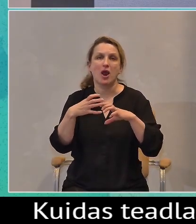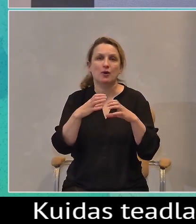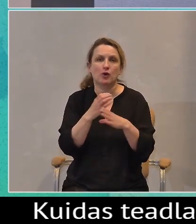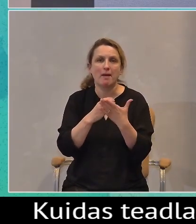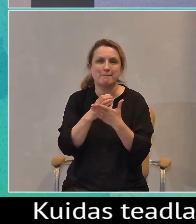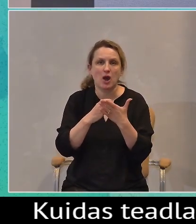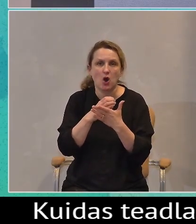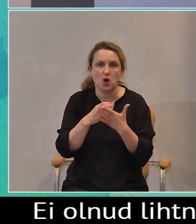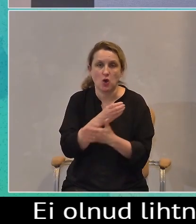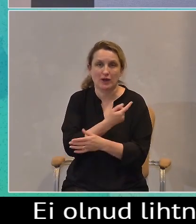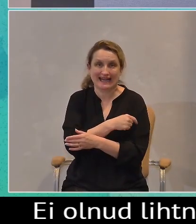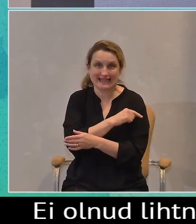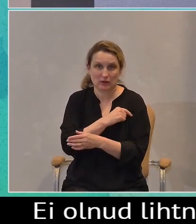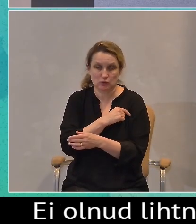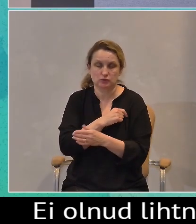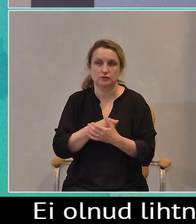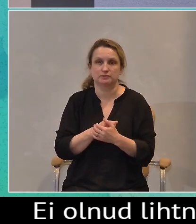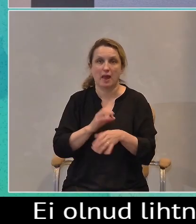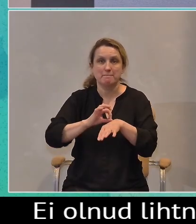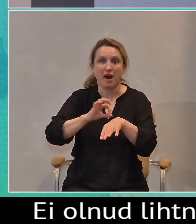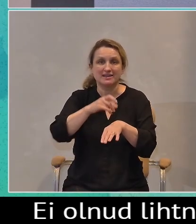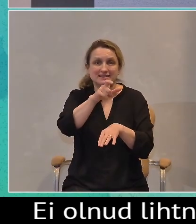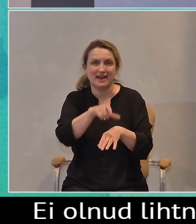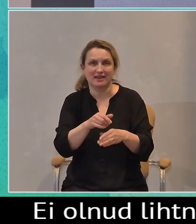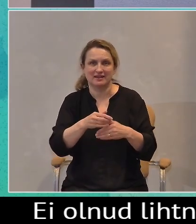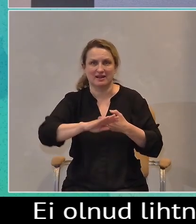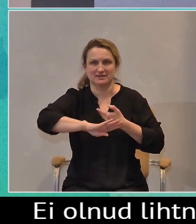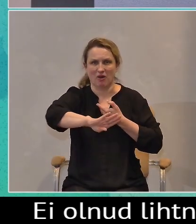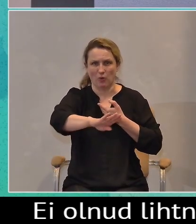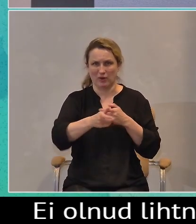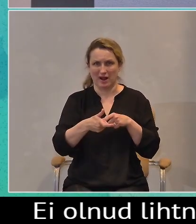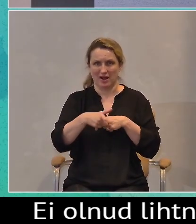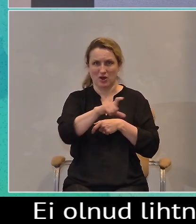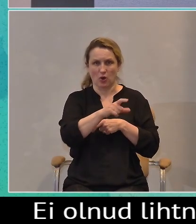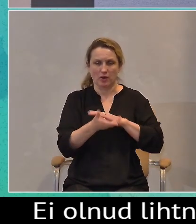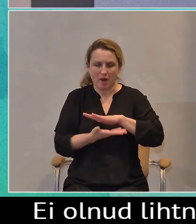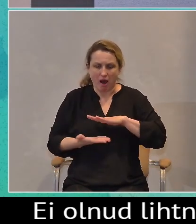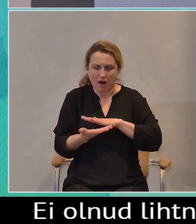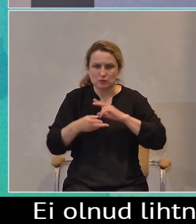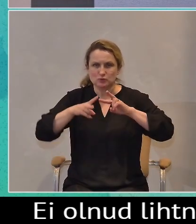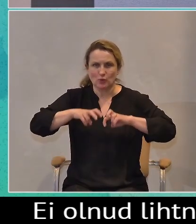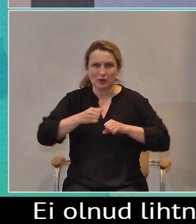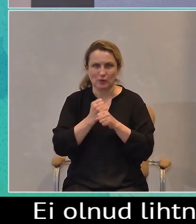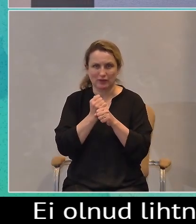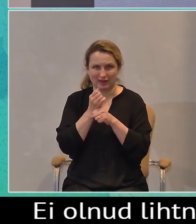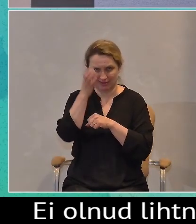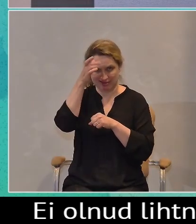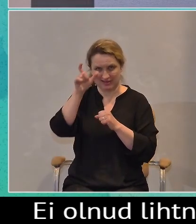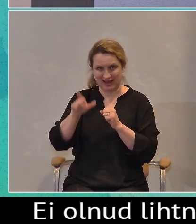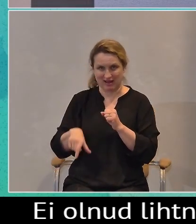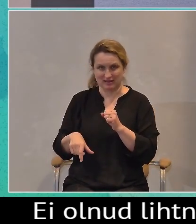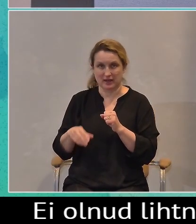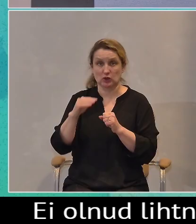I'm a molecular biologist, quite far removed from the clinic, from patients. I